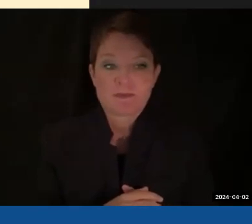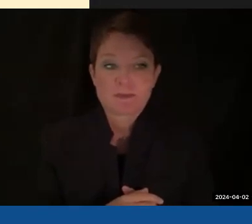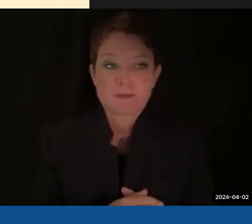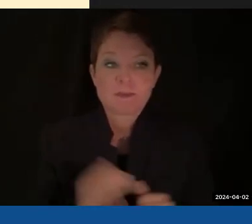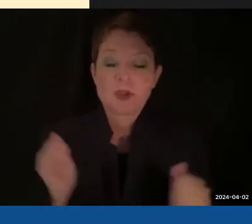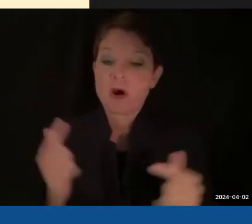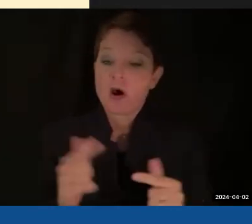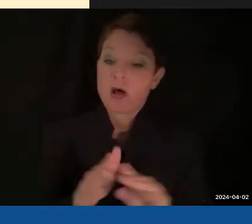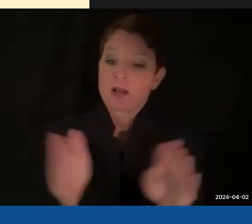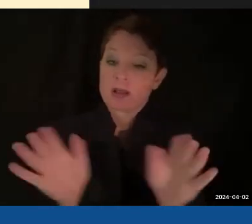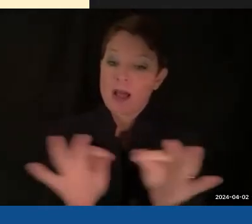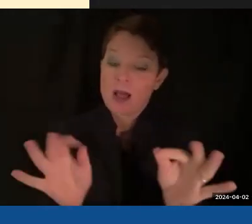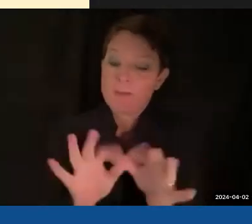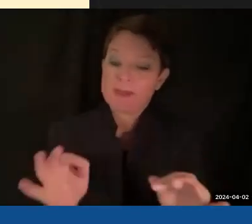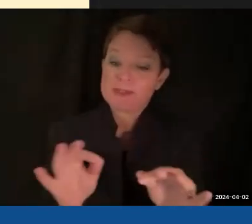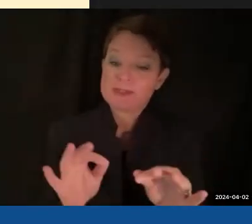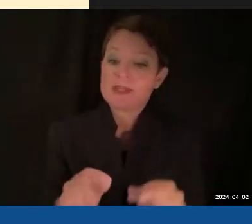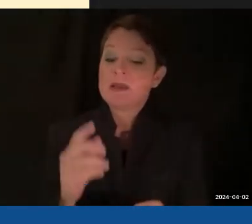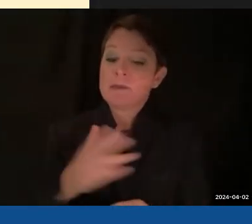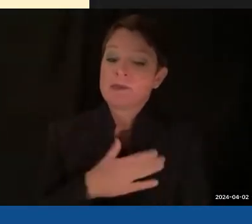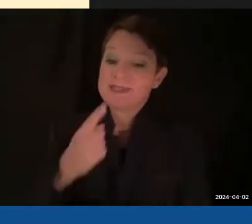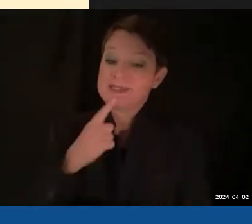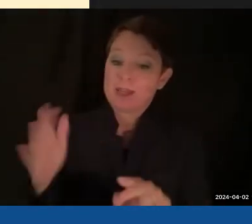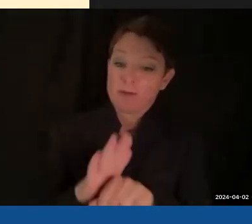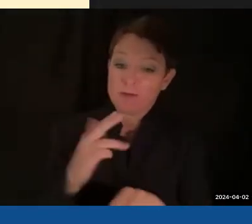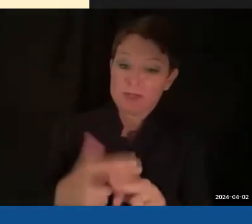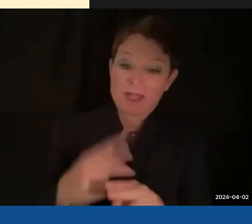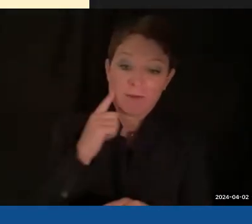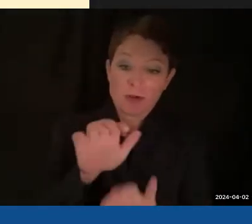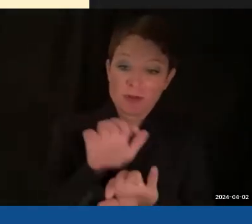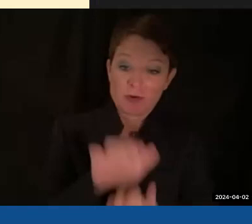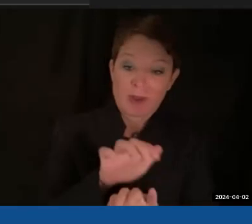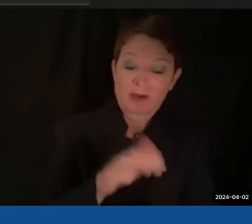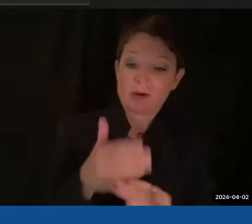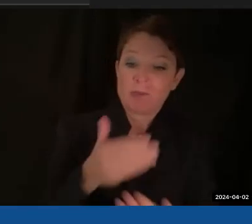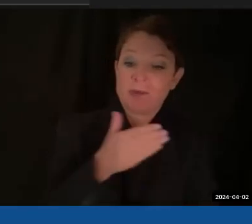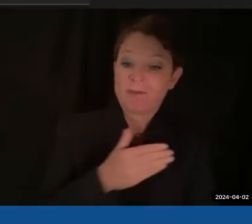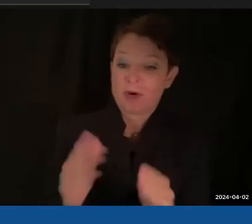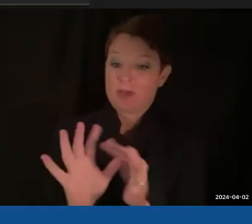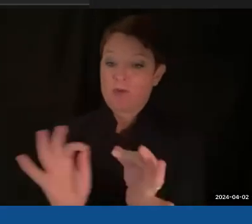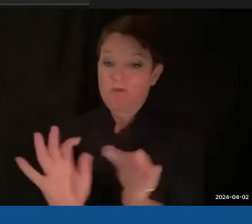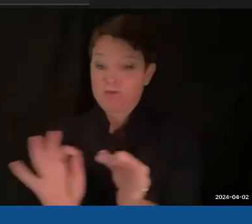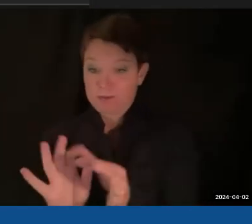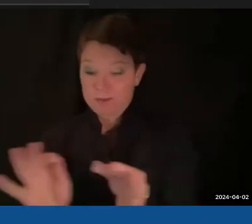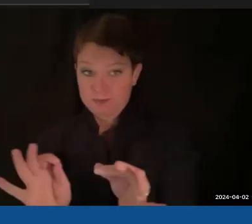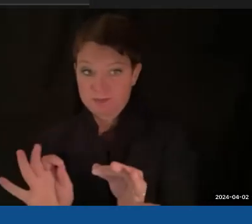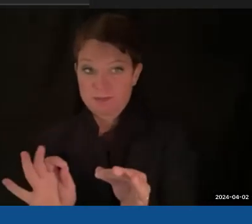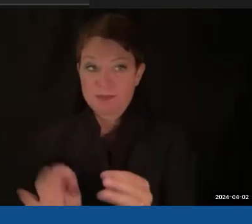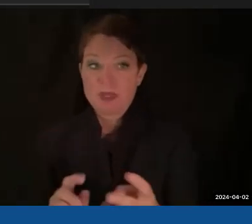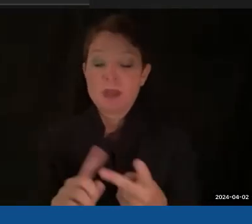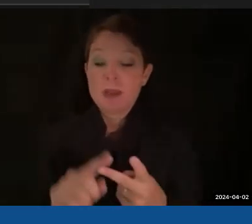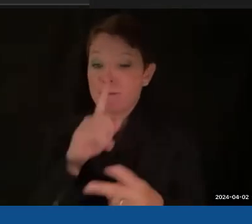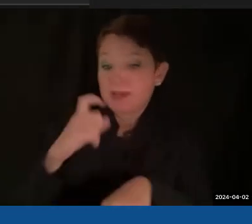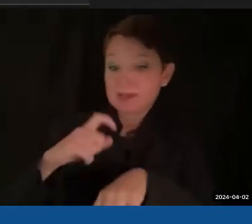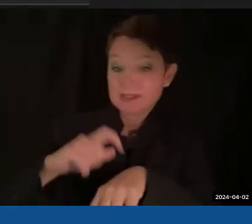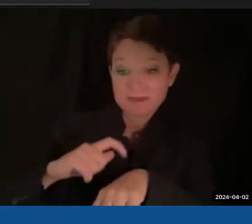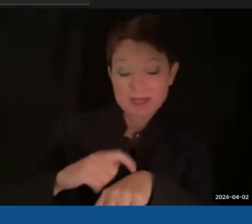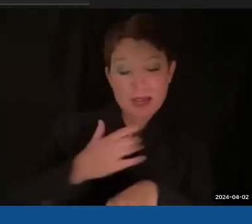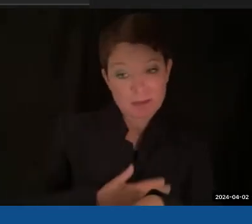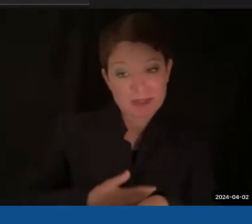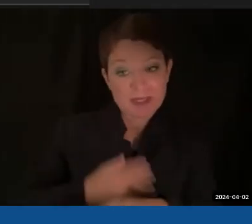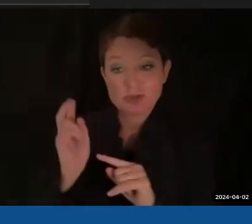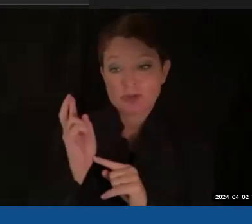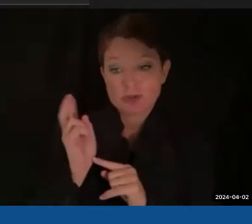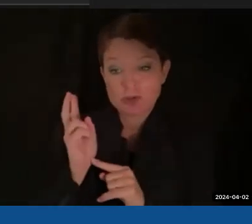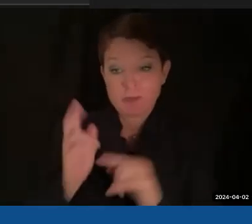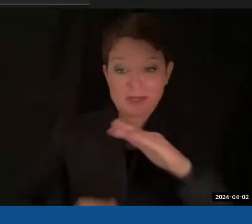offering comments are asked to state their full name for the record before making their comments. In the interest of time, we are asking